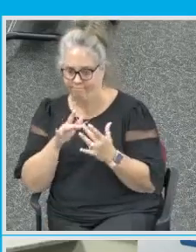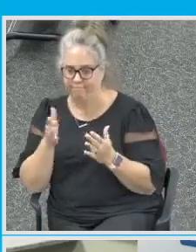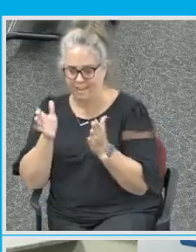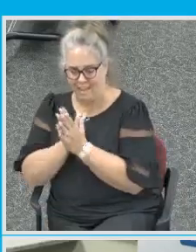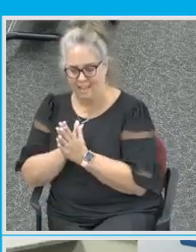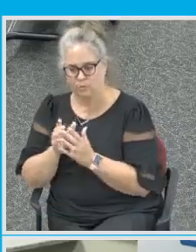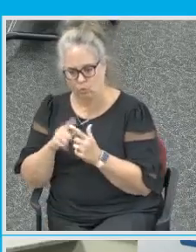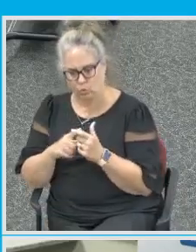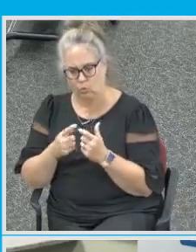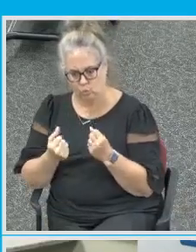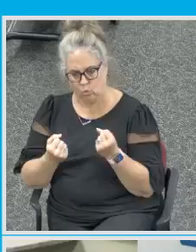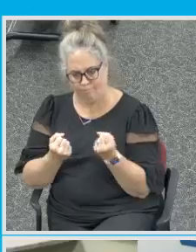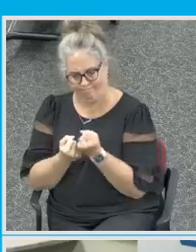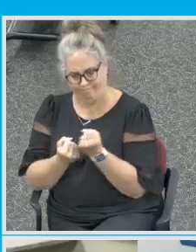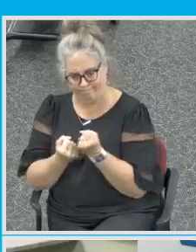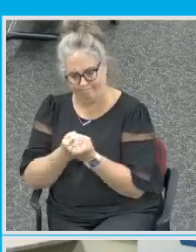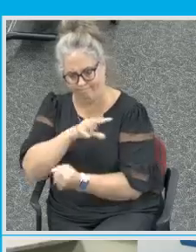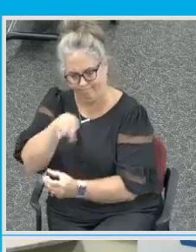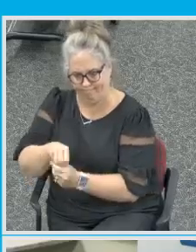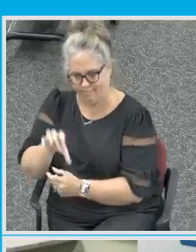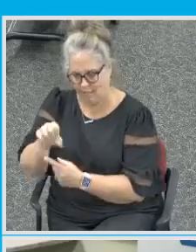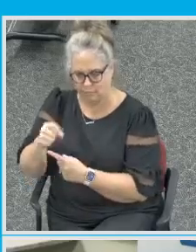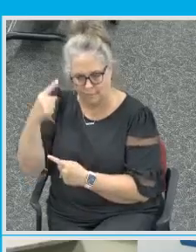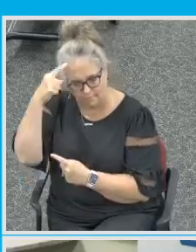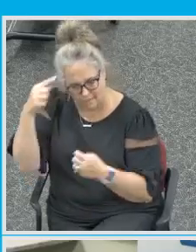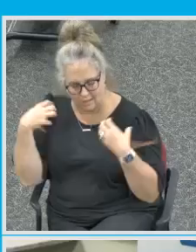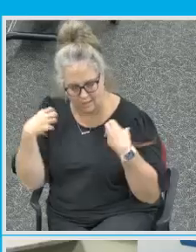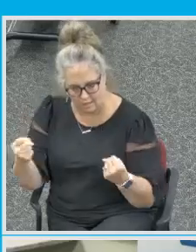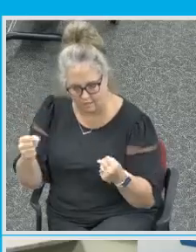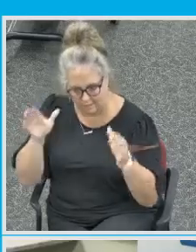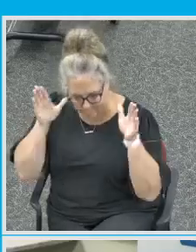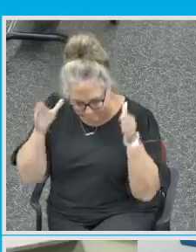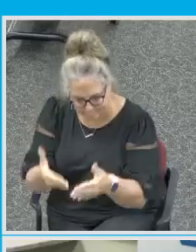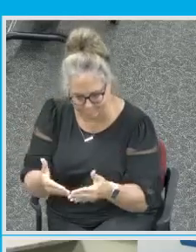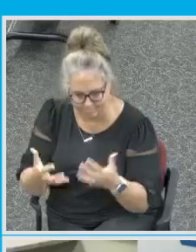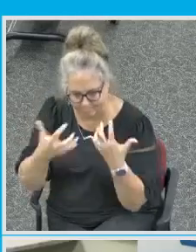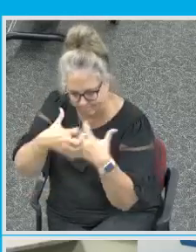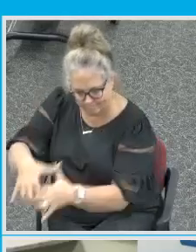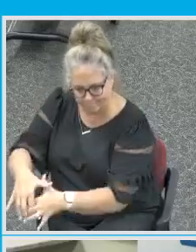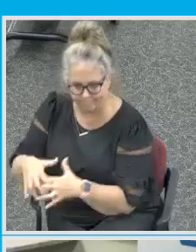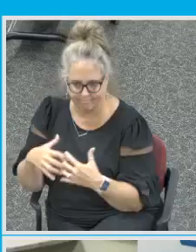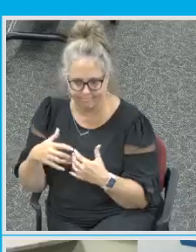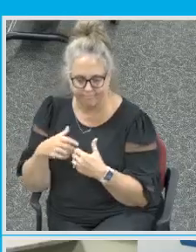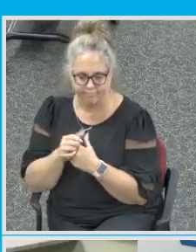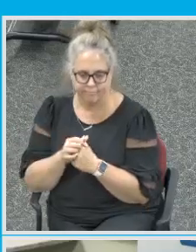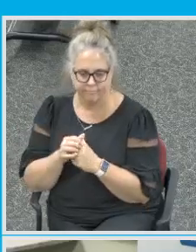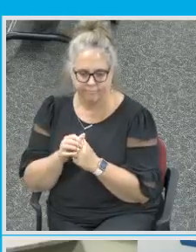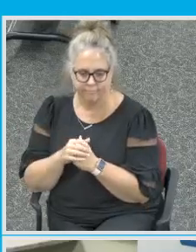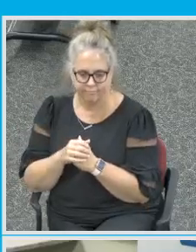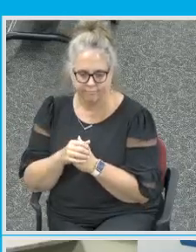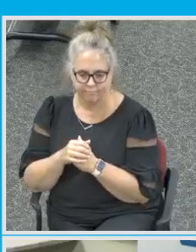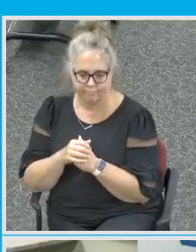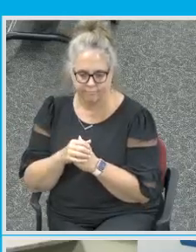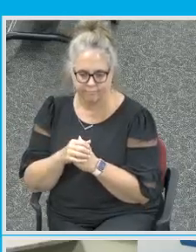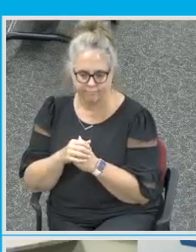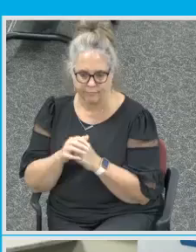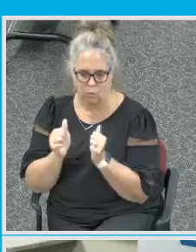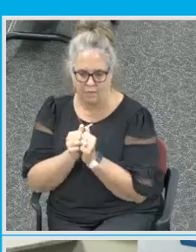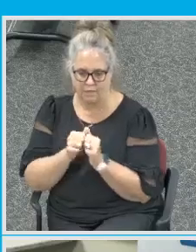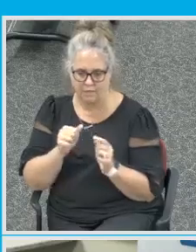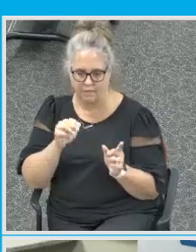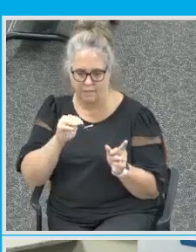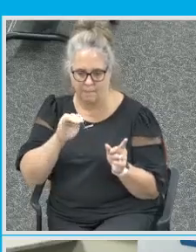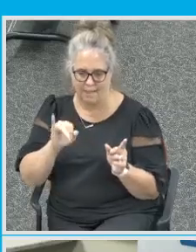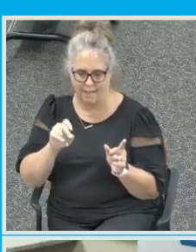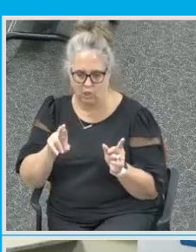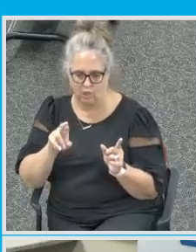Springs mental health initiative, and that is coming together with Mayor Mobilati's wife, Abby Mobilati. And so we're in the